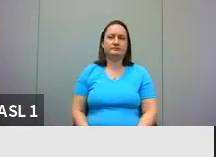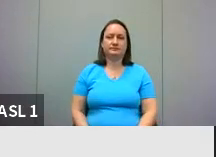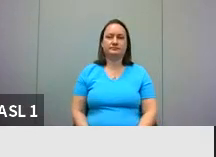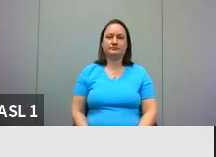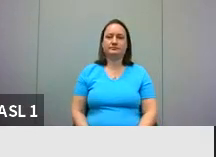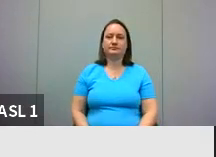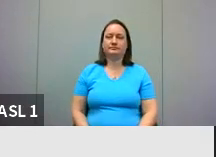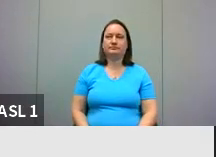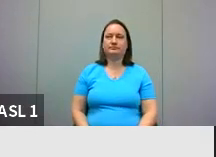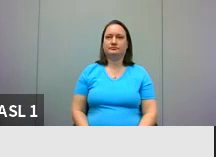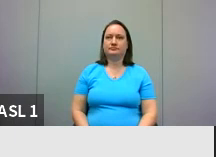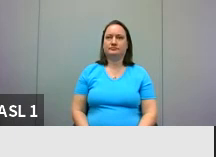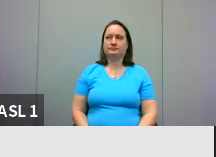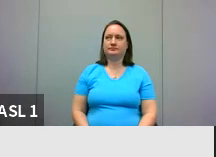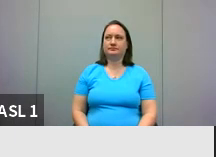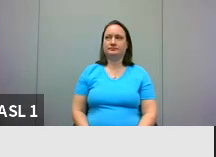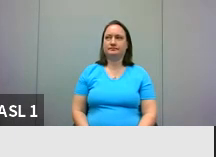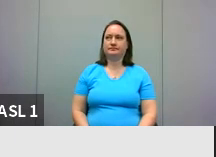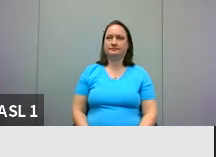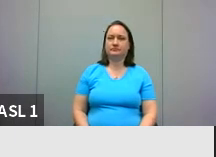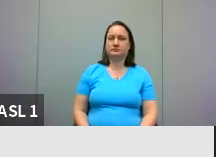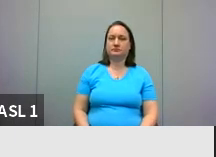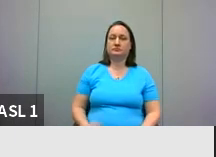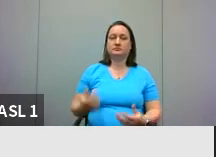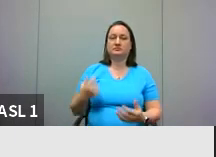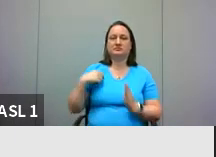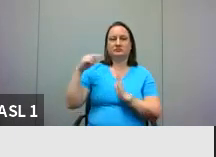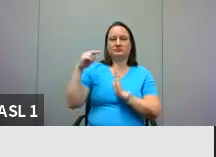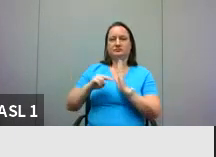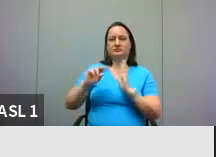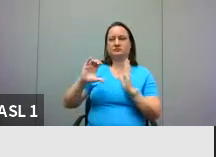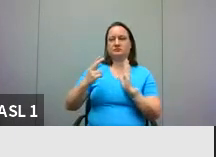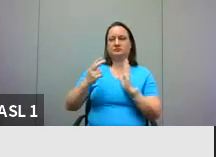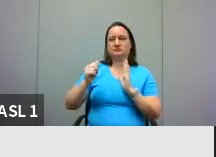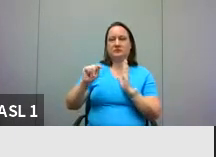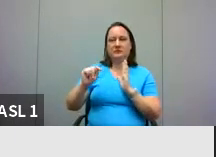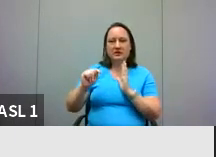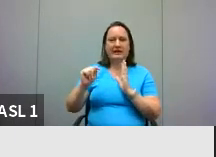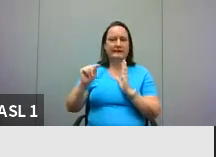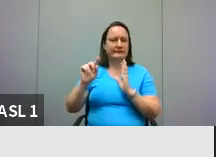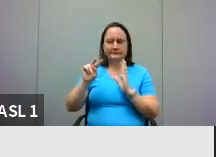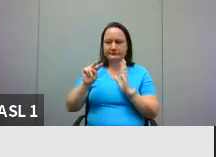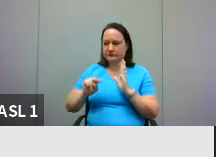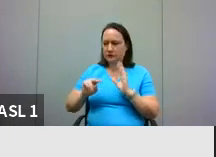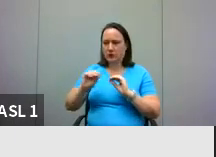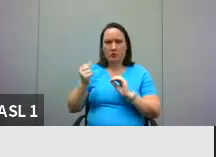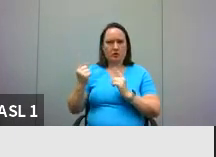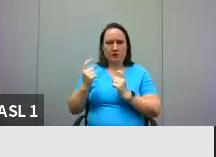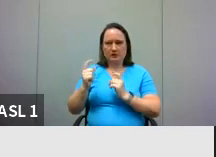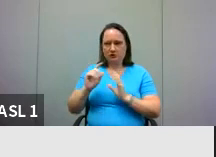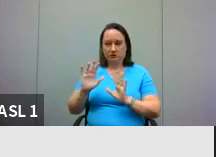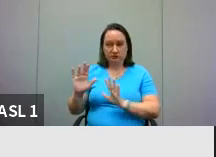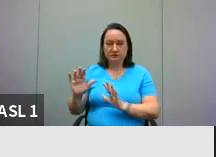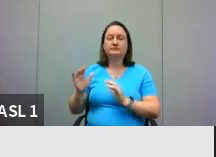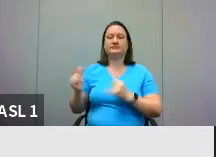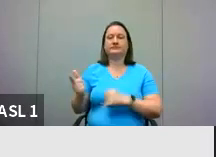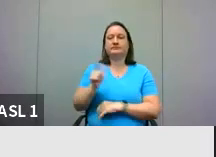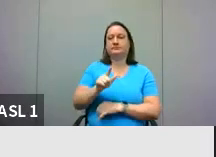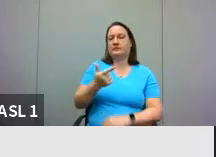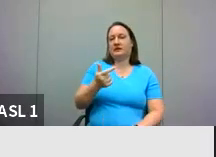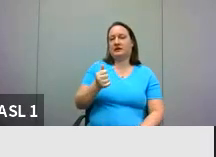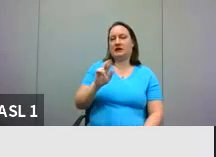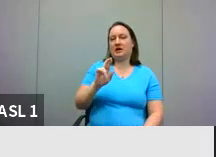Indeed. I don't see any other questions, Garrett, so I think you're good. Okay, sounds good. Yes, indeed. I know many people are